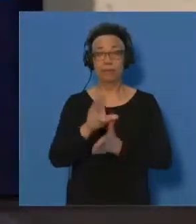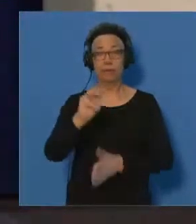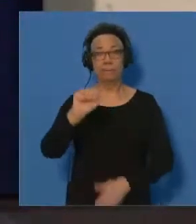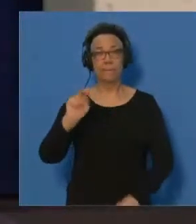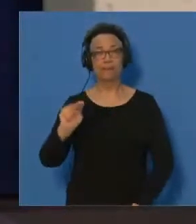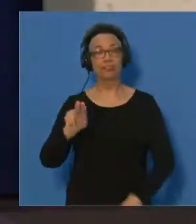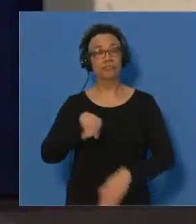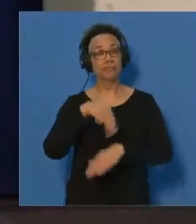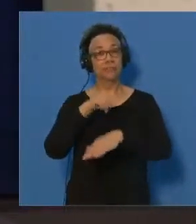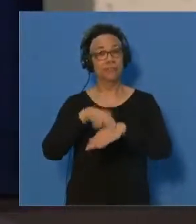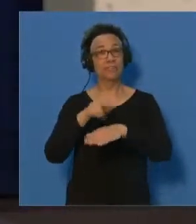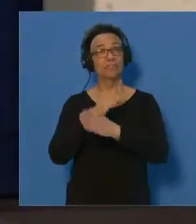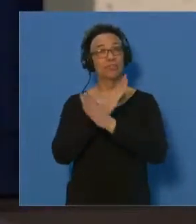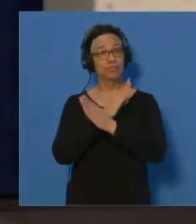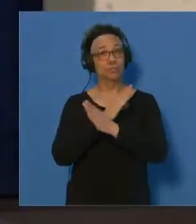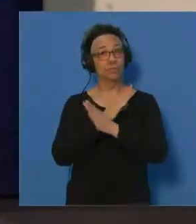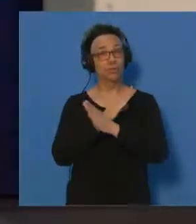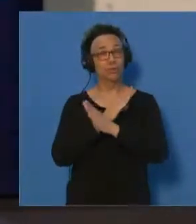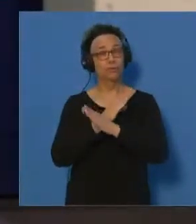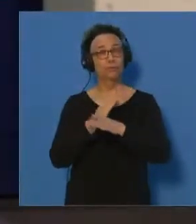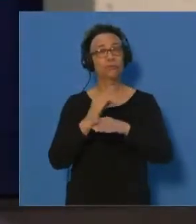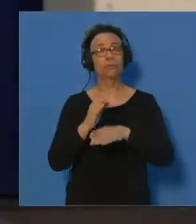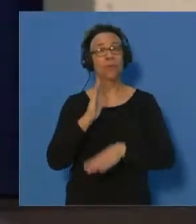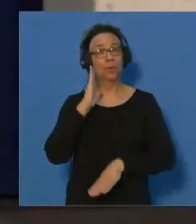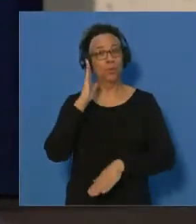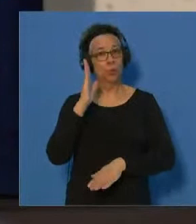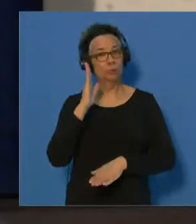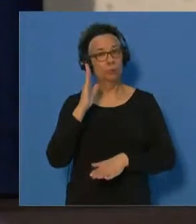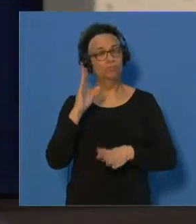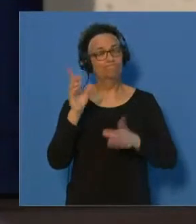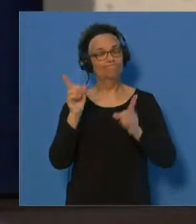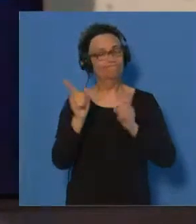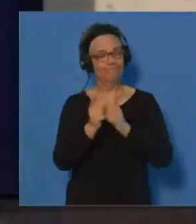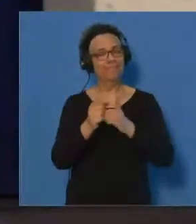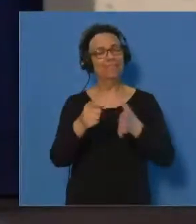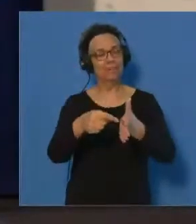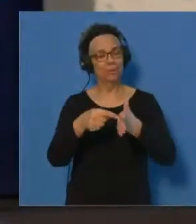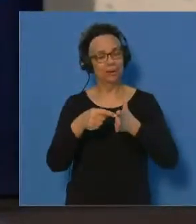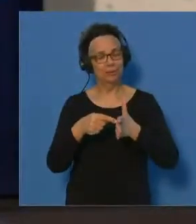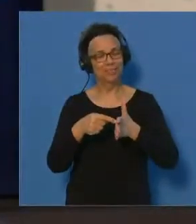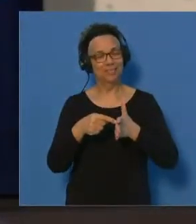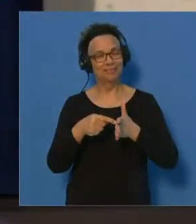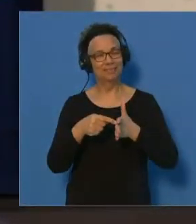of National Security and shall meet the following conditions.